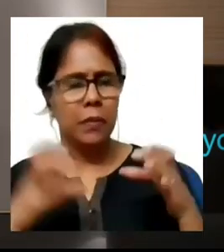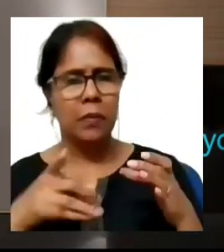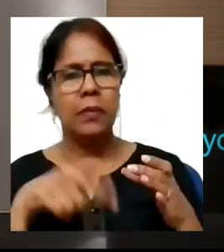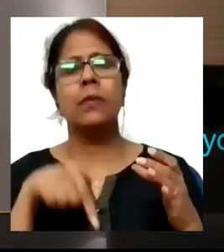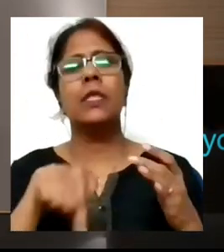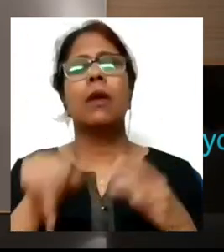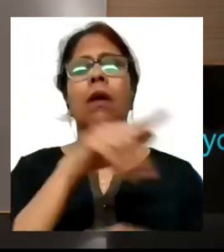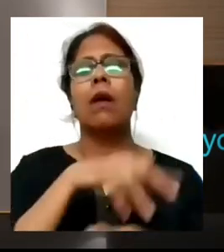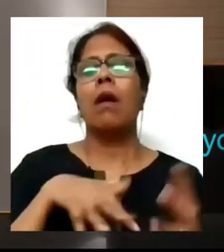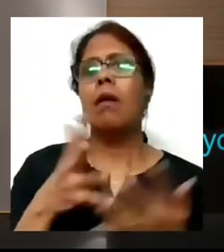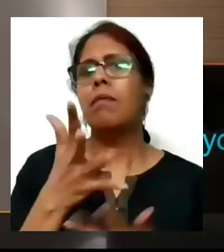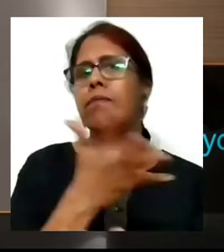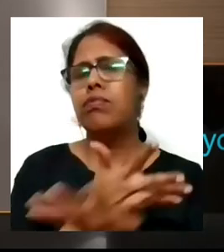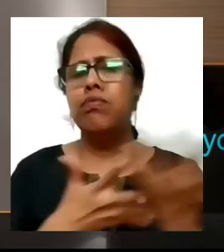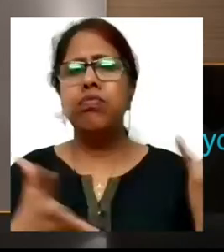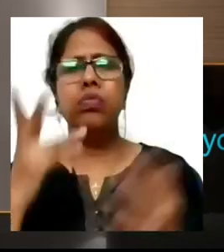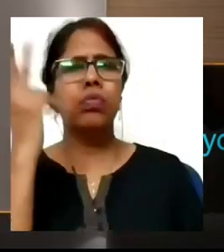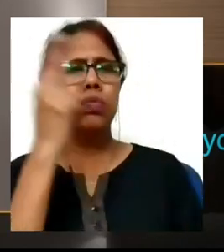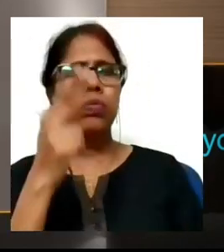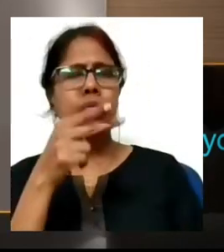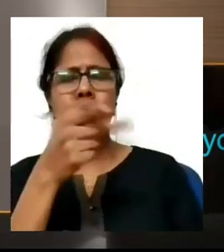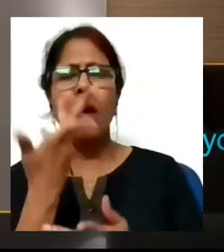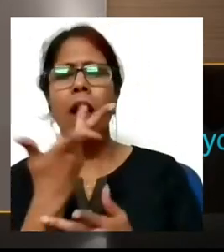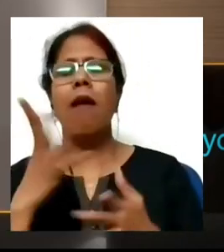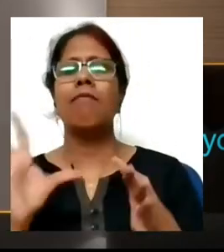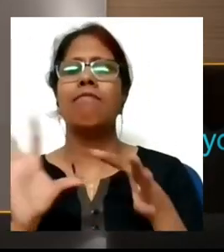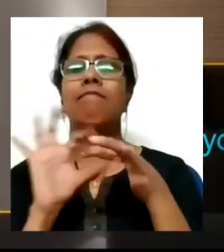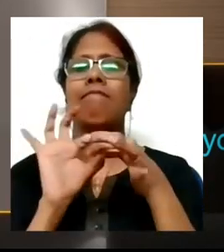because both talk of interconnectedness.